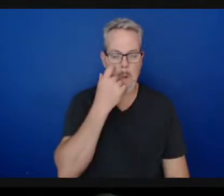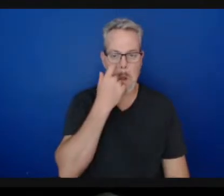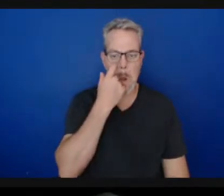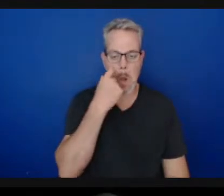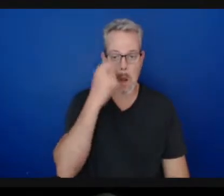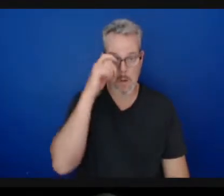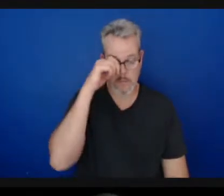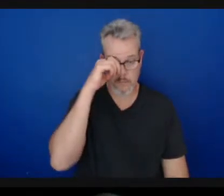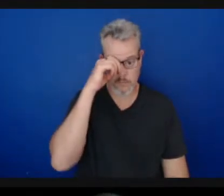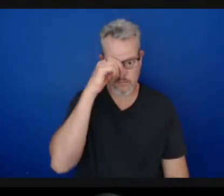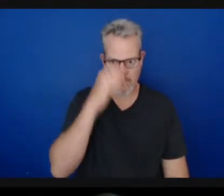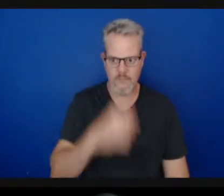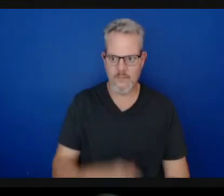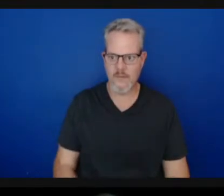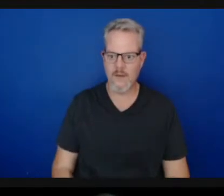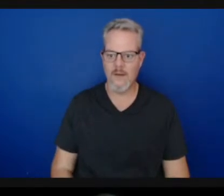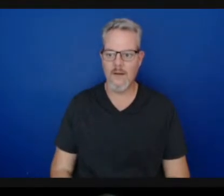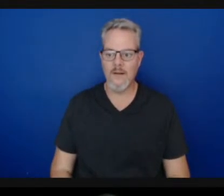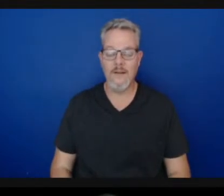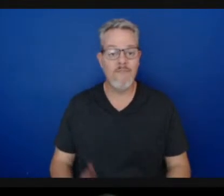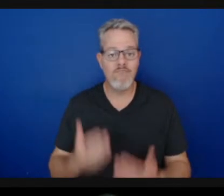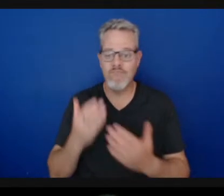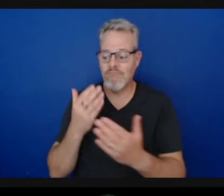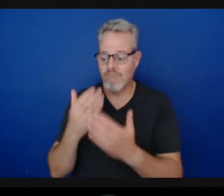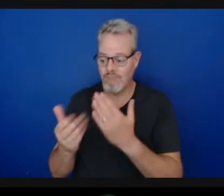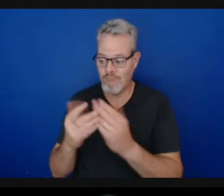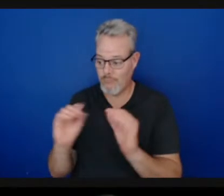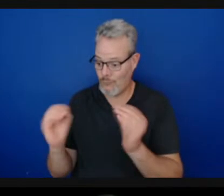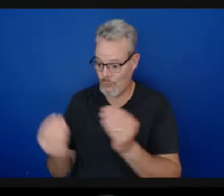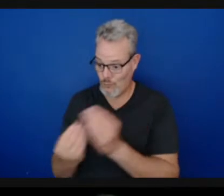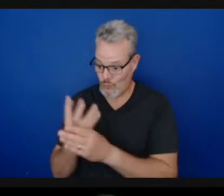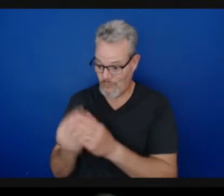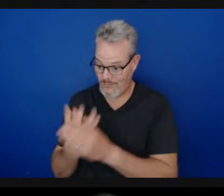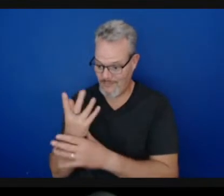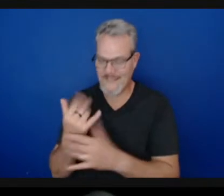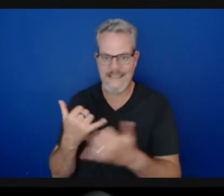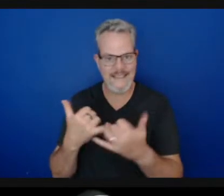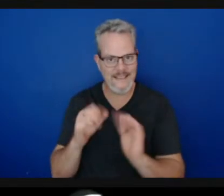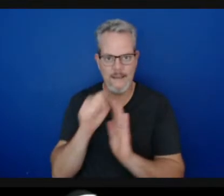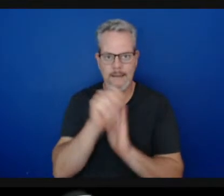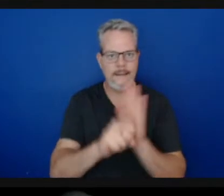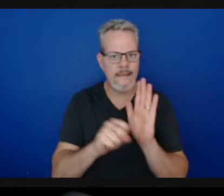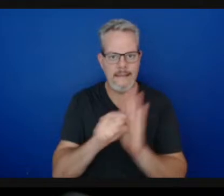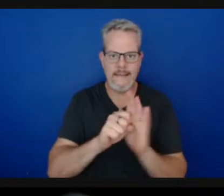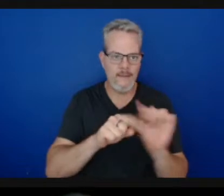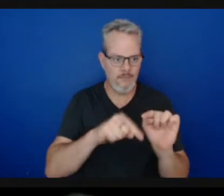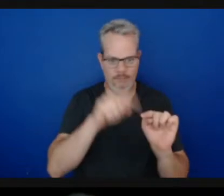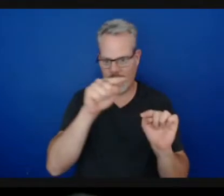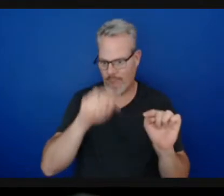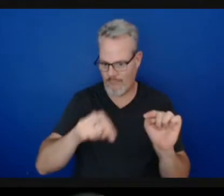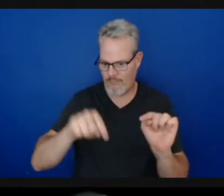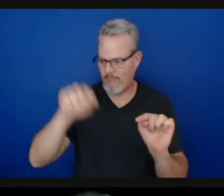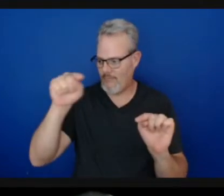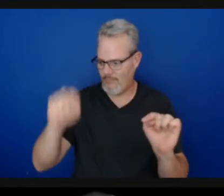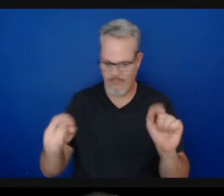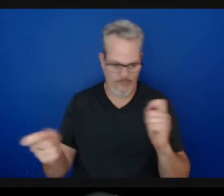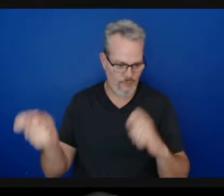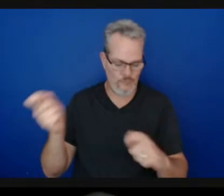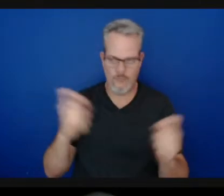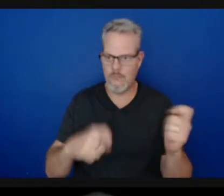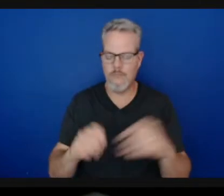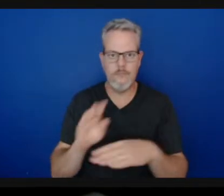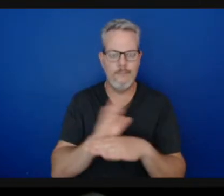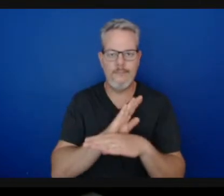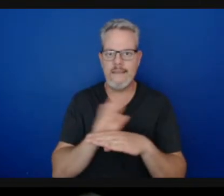Yeah, so even without any eruption, just with the regular ebb and flow of the seasons, it can be getting pretty busy up there, and plan